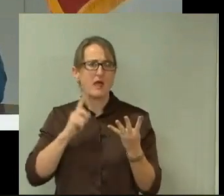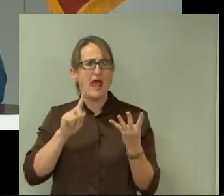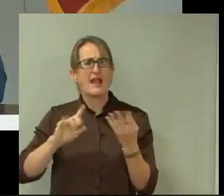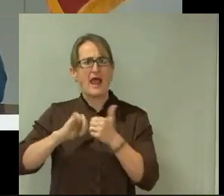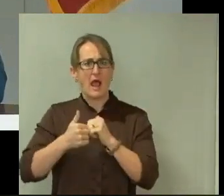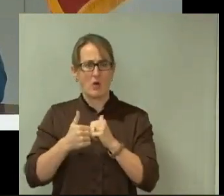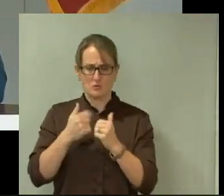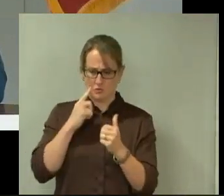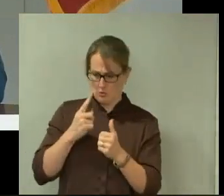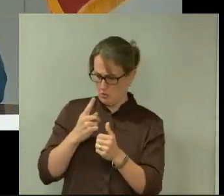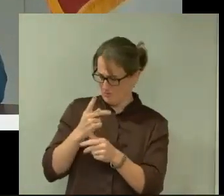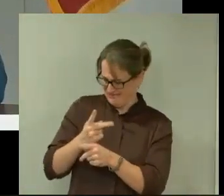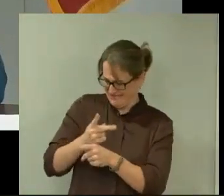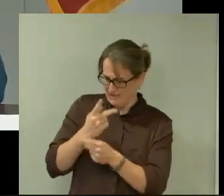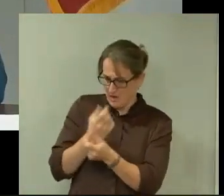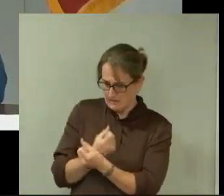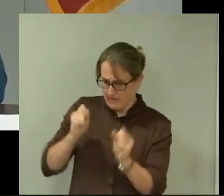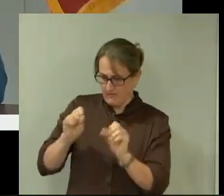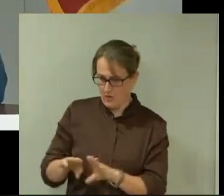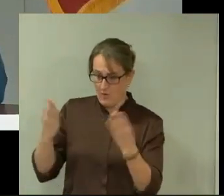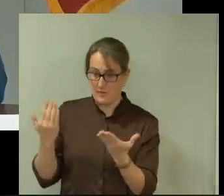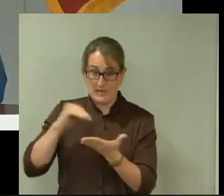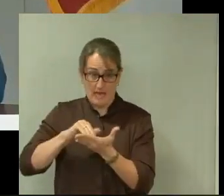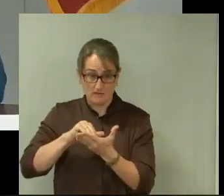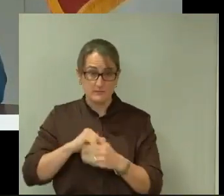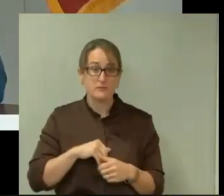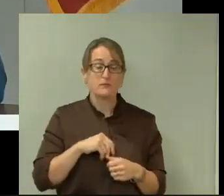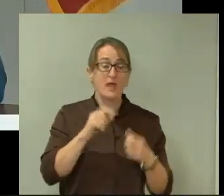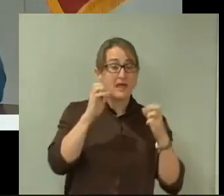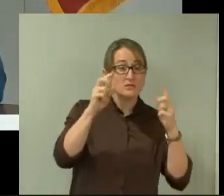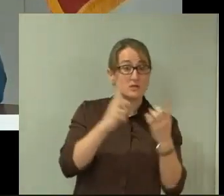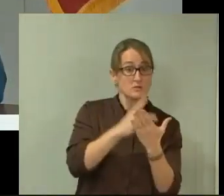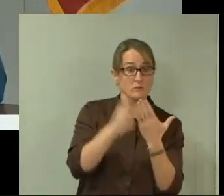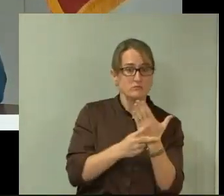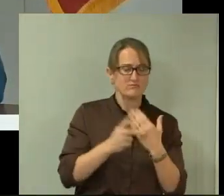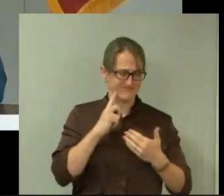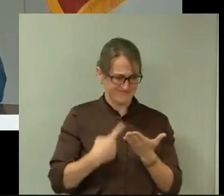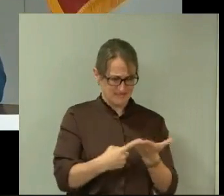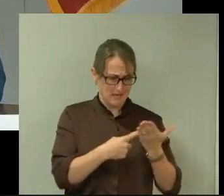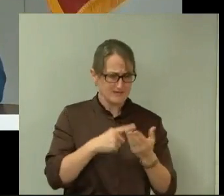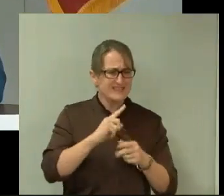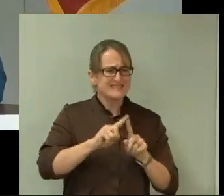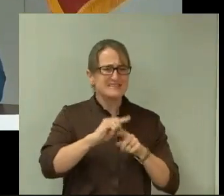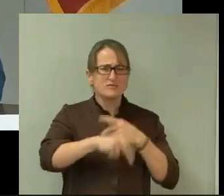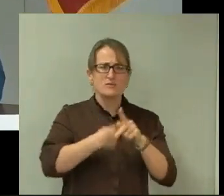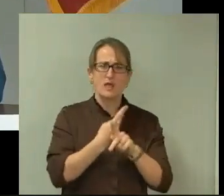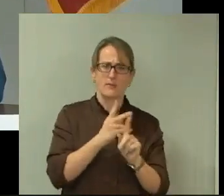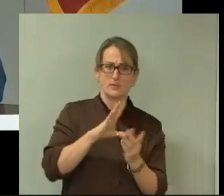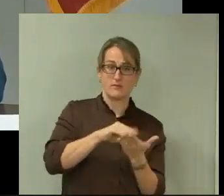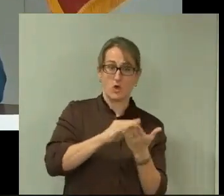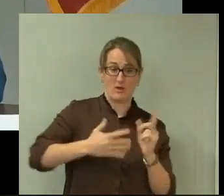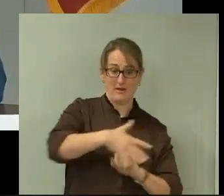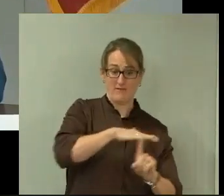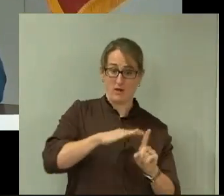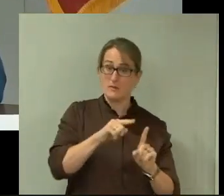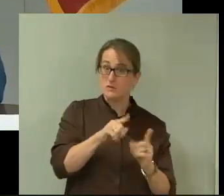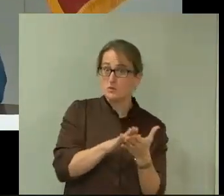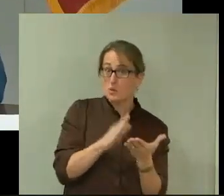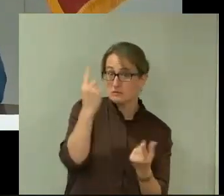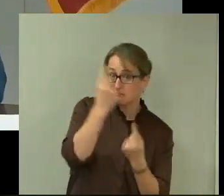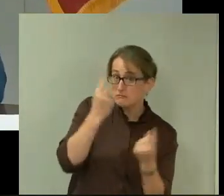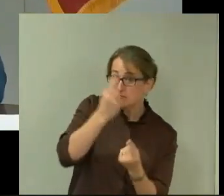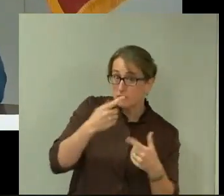reopening. Under the educational programs, we've discussed the different types of learning environments schools may be thinking about, such as use